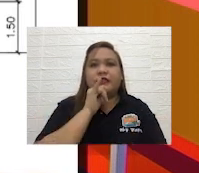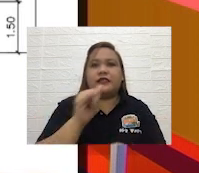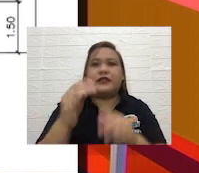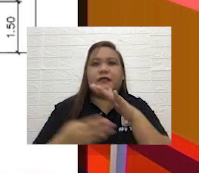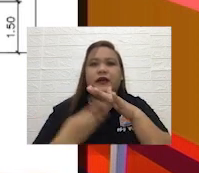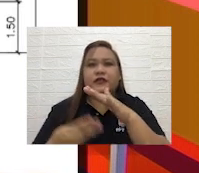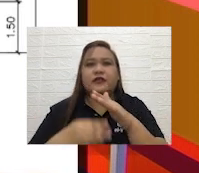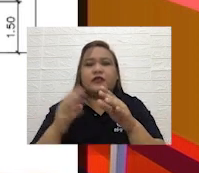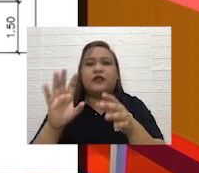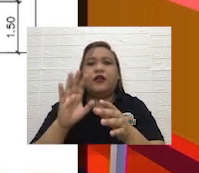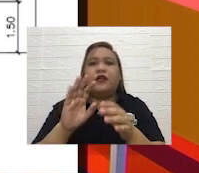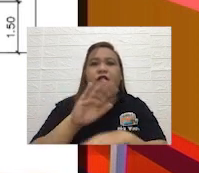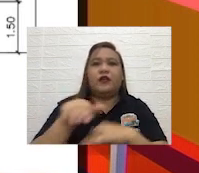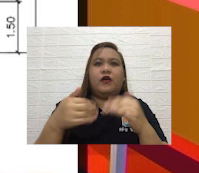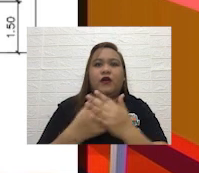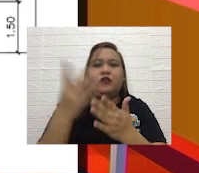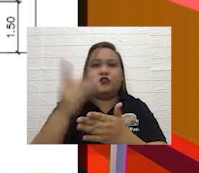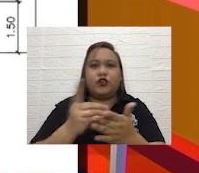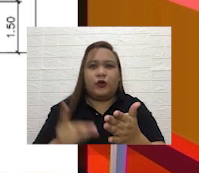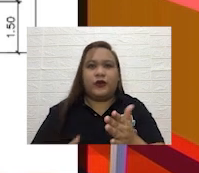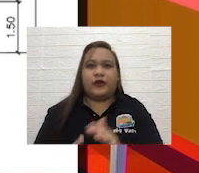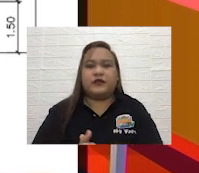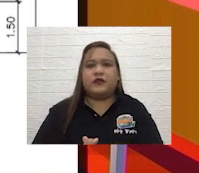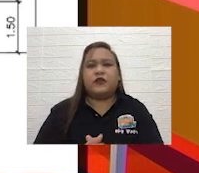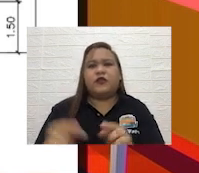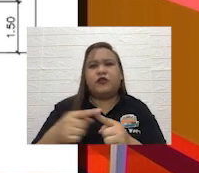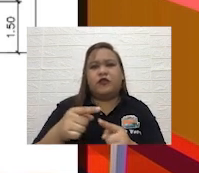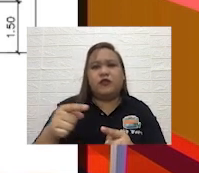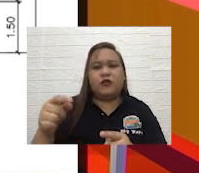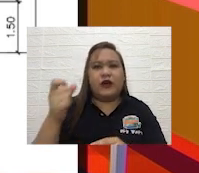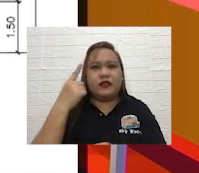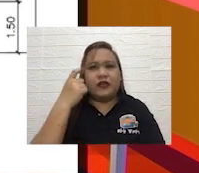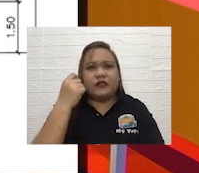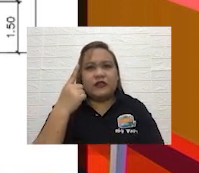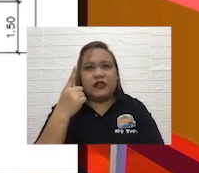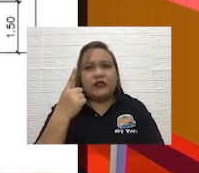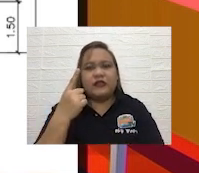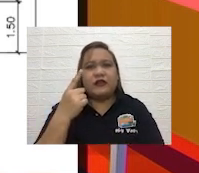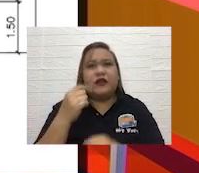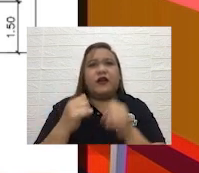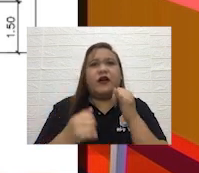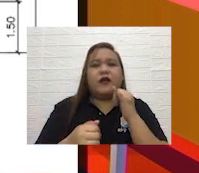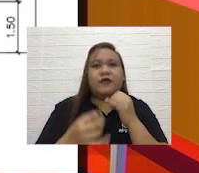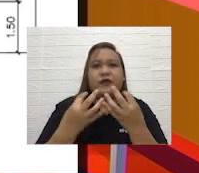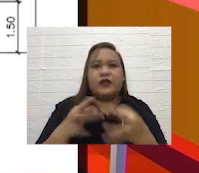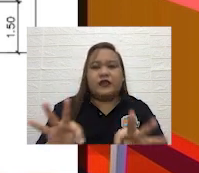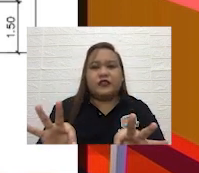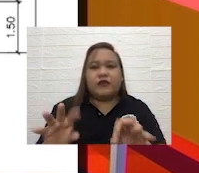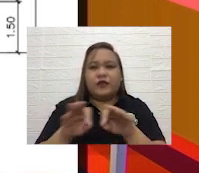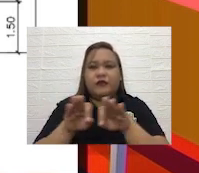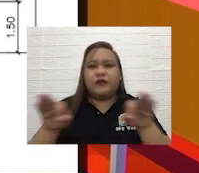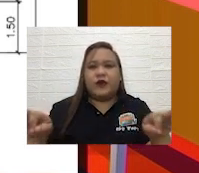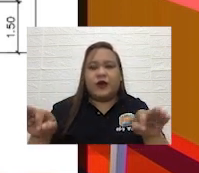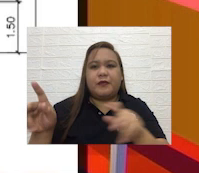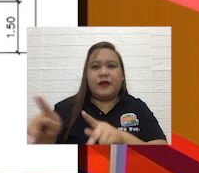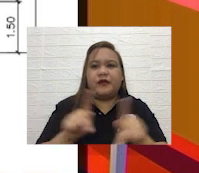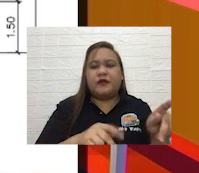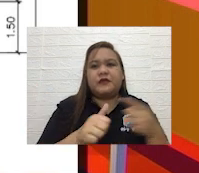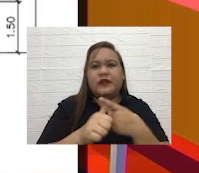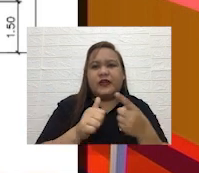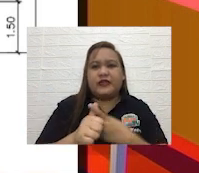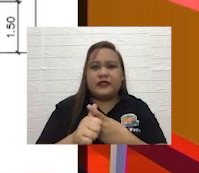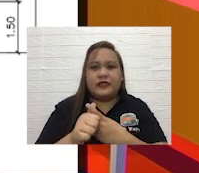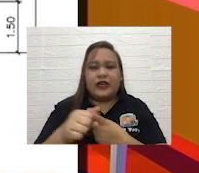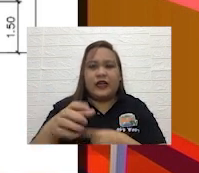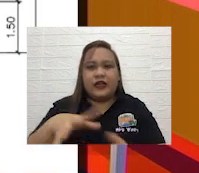the floor plan is the basis of all these components. To fully understand and visualize the final product of a floor plan,